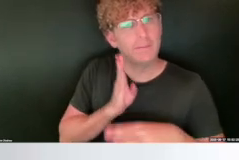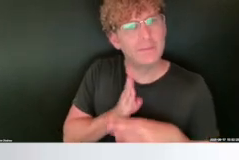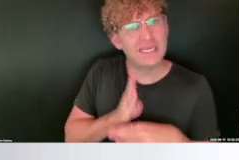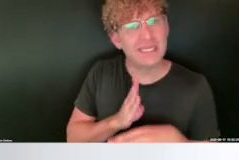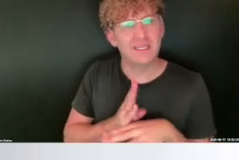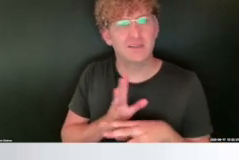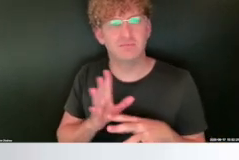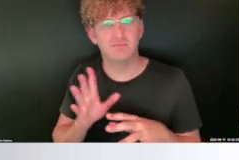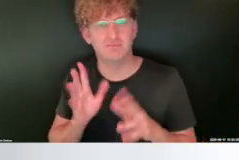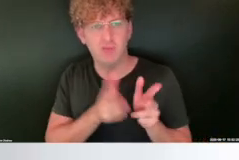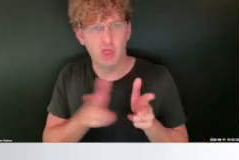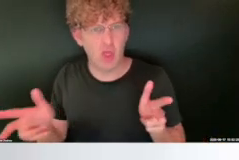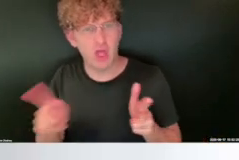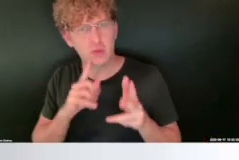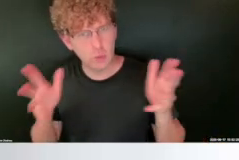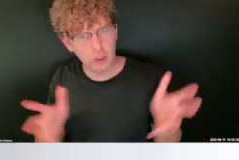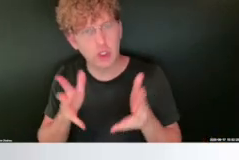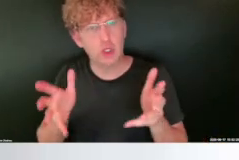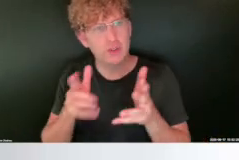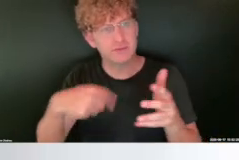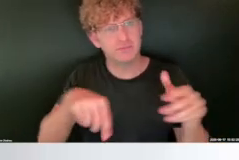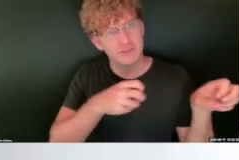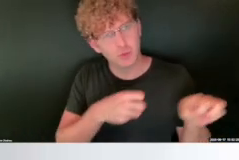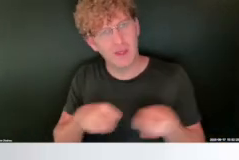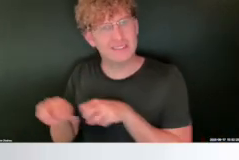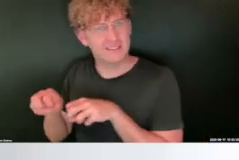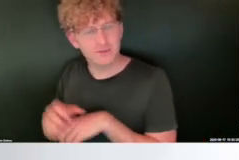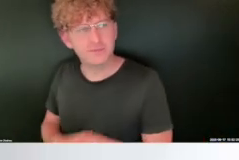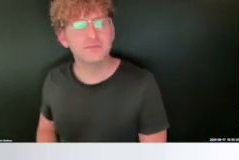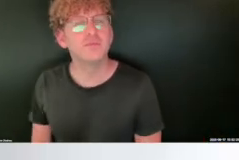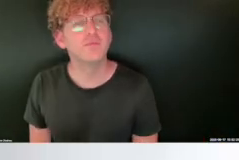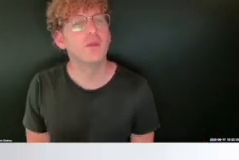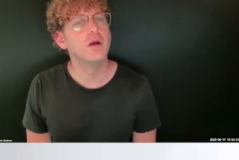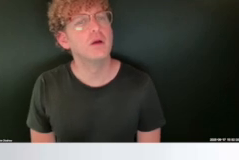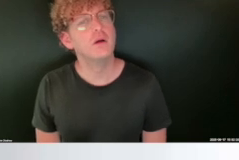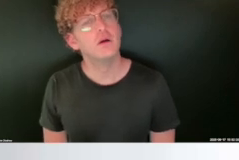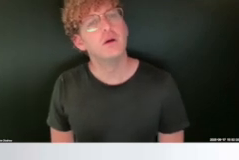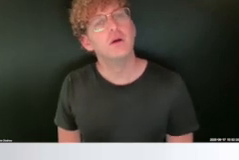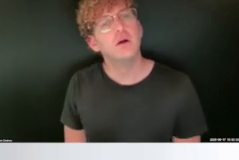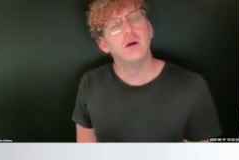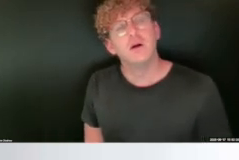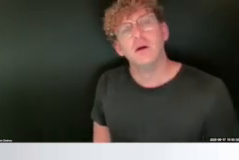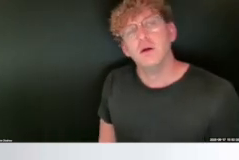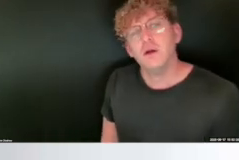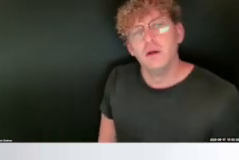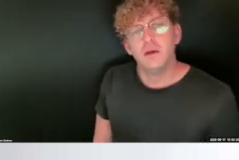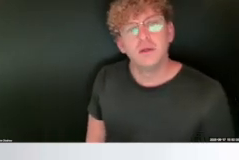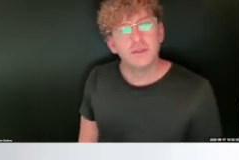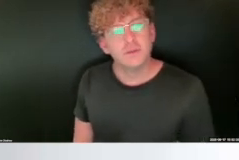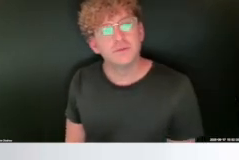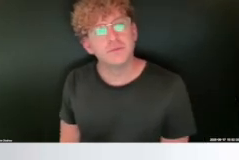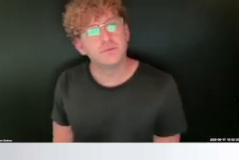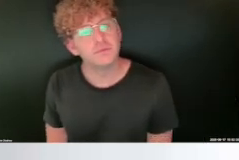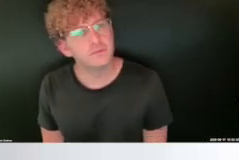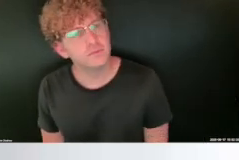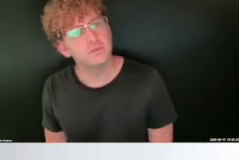transition. And then also kind of complementing that would be a kind of a plan over the